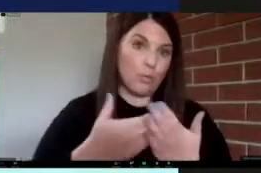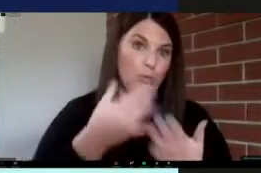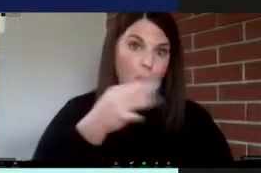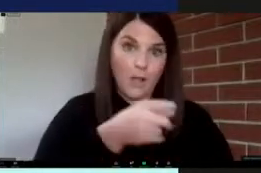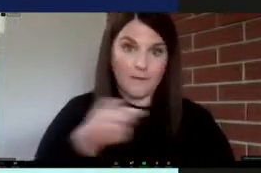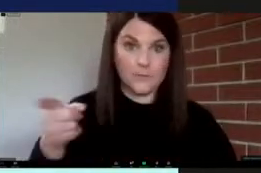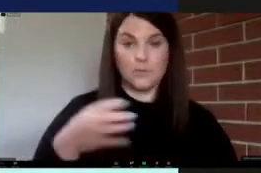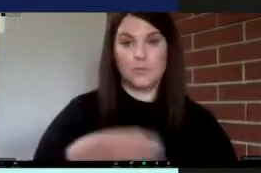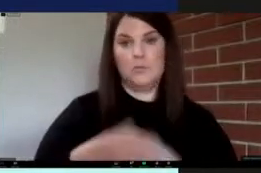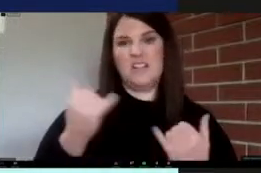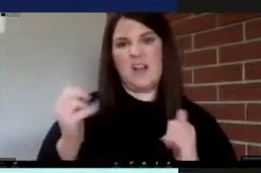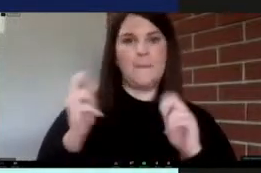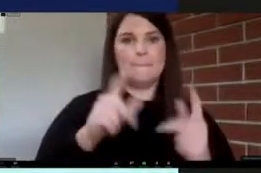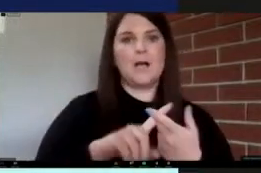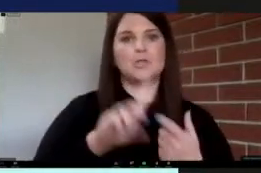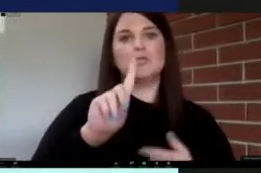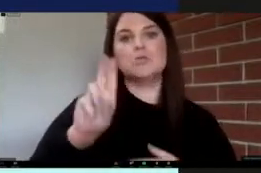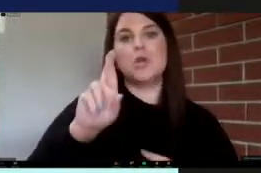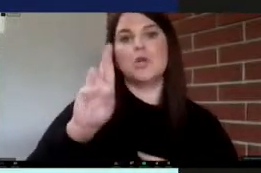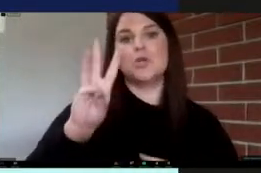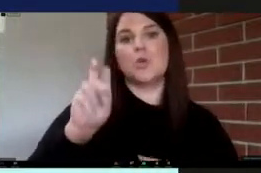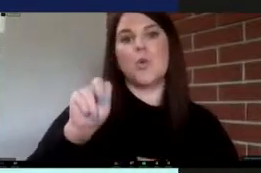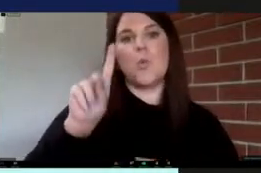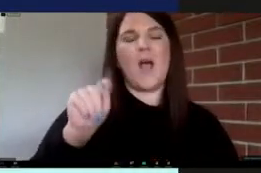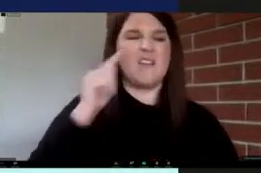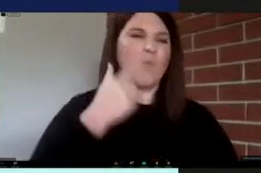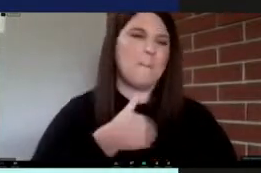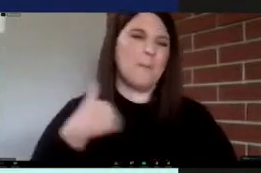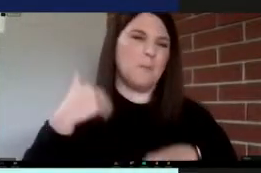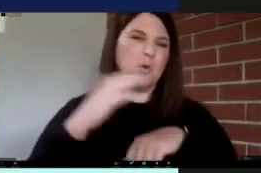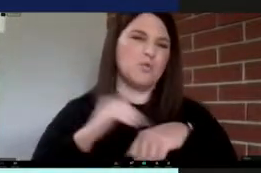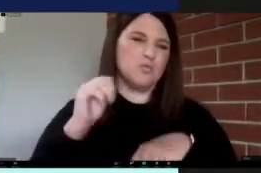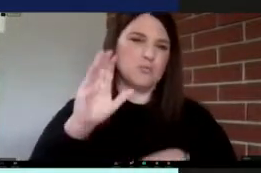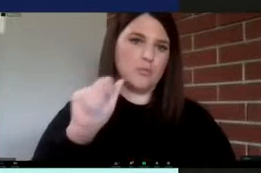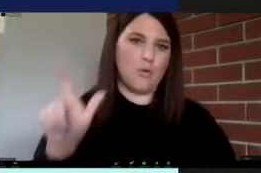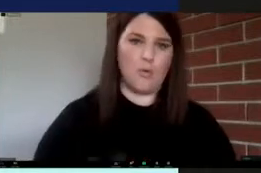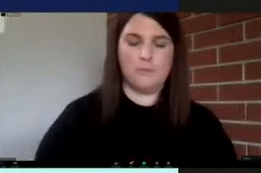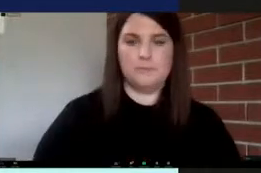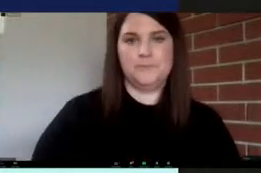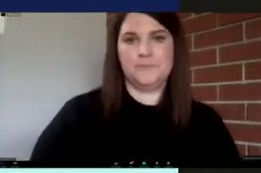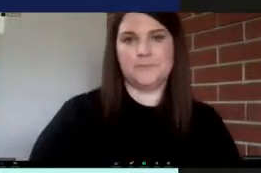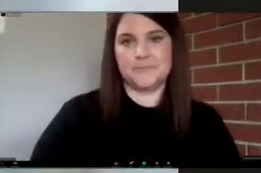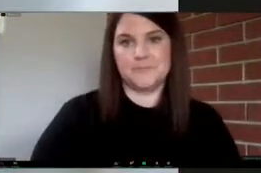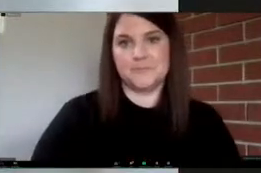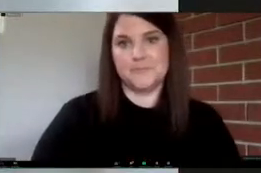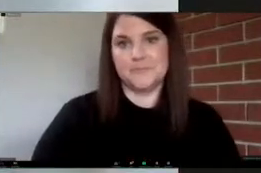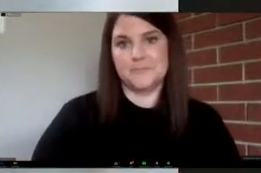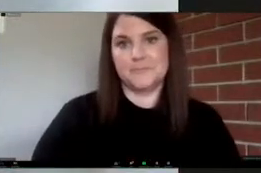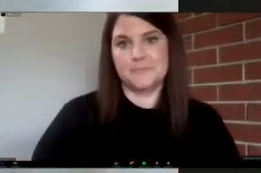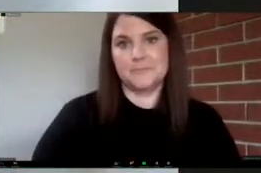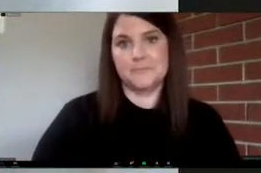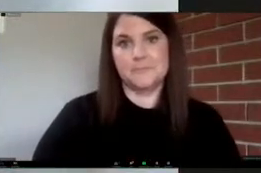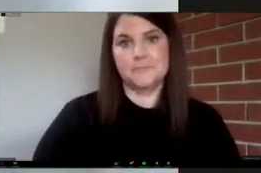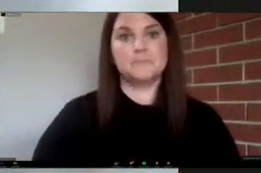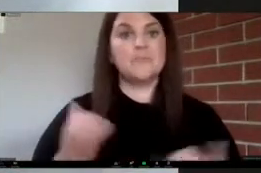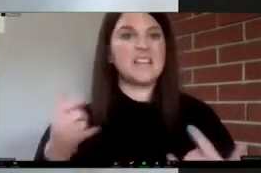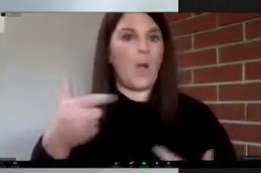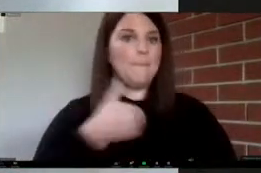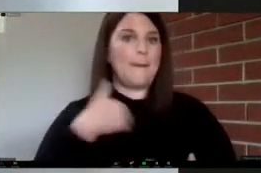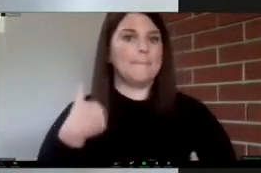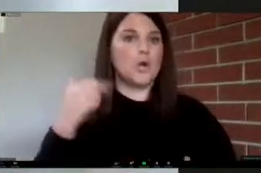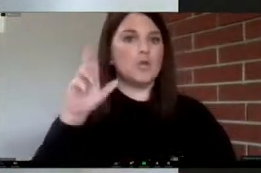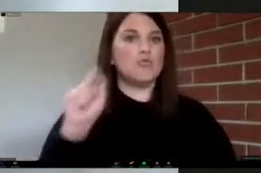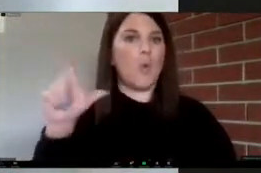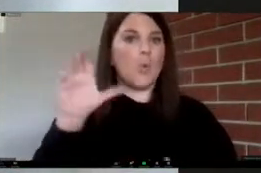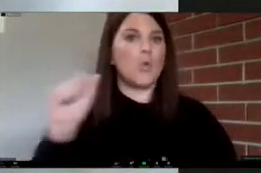And now back to you, Dr. Went, for our member roll call. Thank you. So now I'll conduct a member roll call. This is